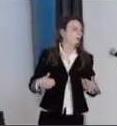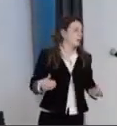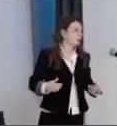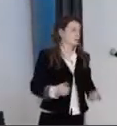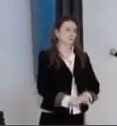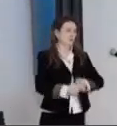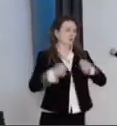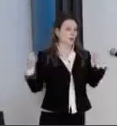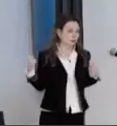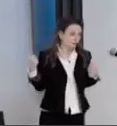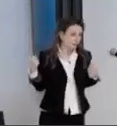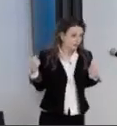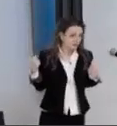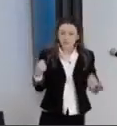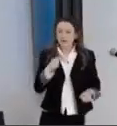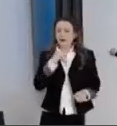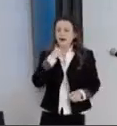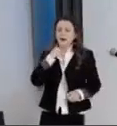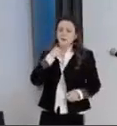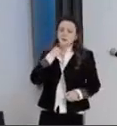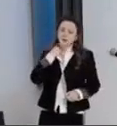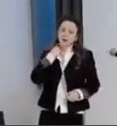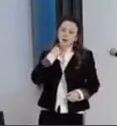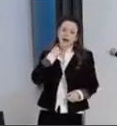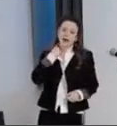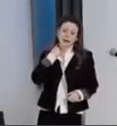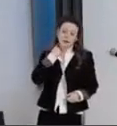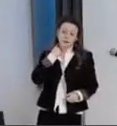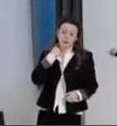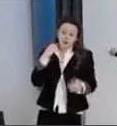not always take away the fun